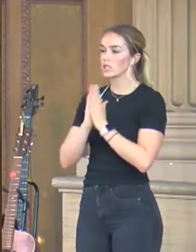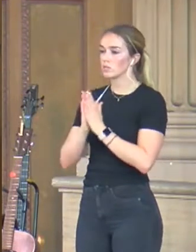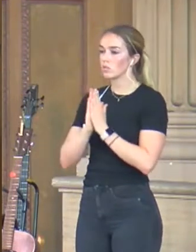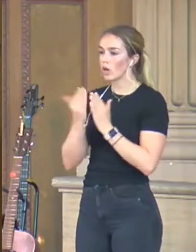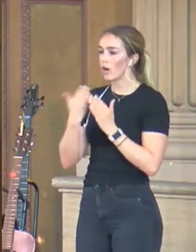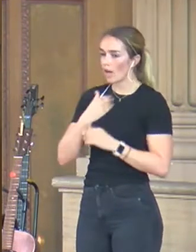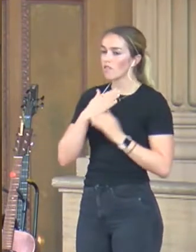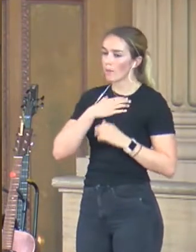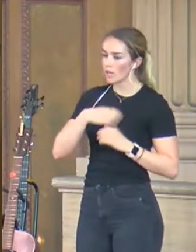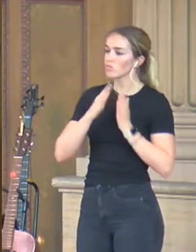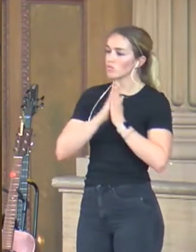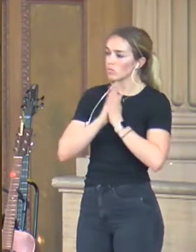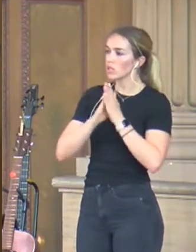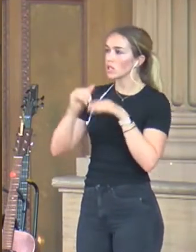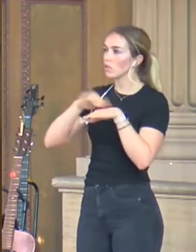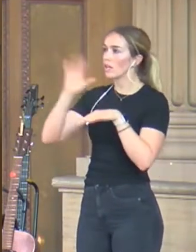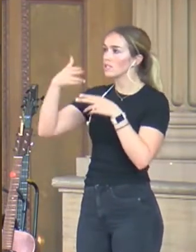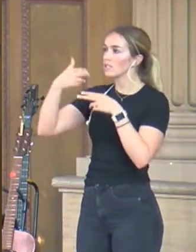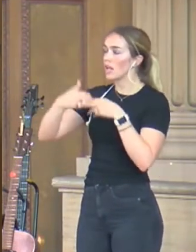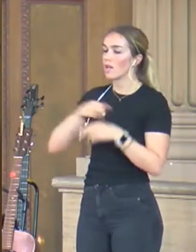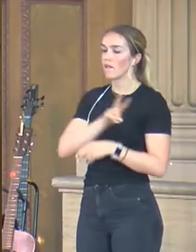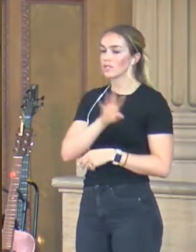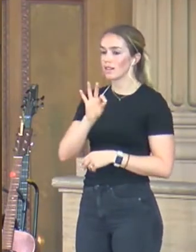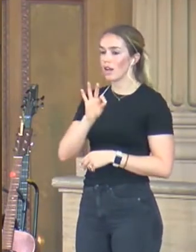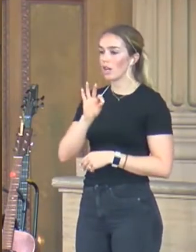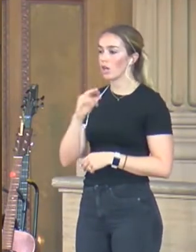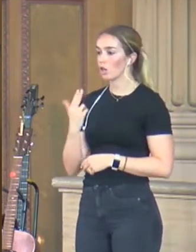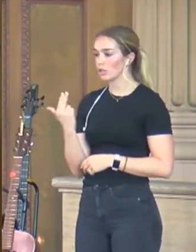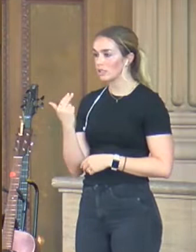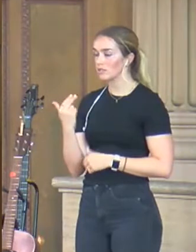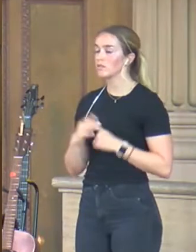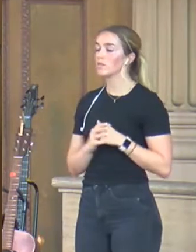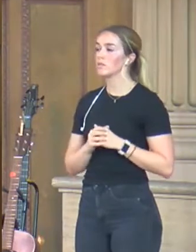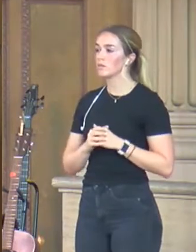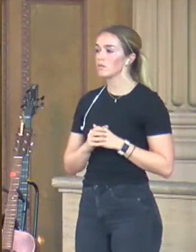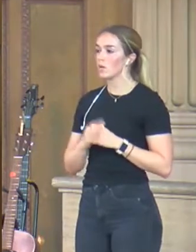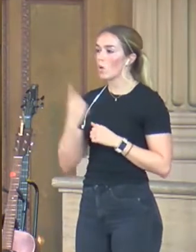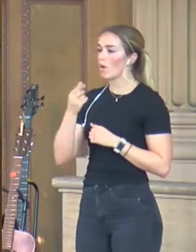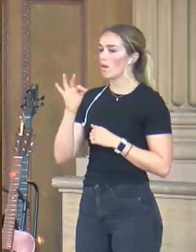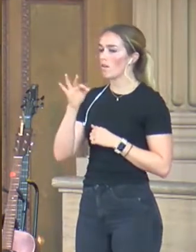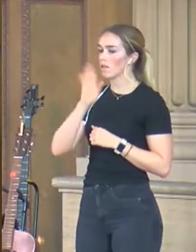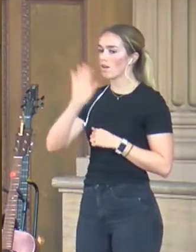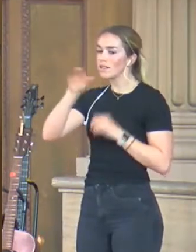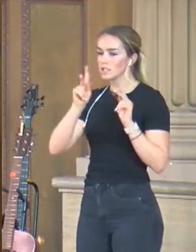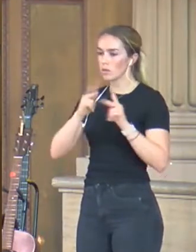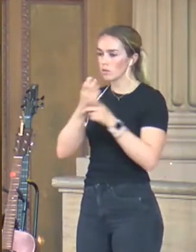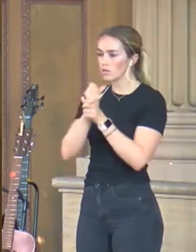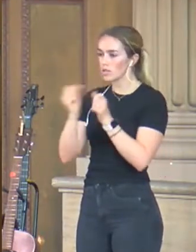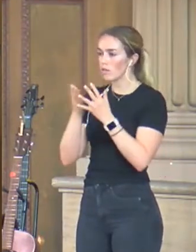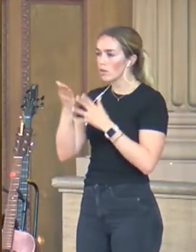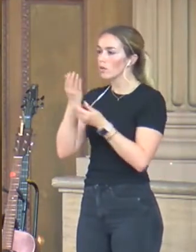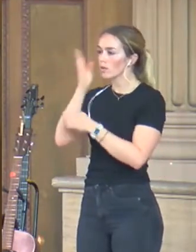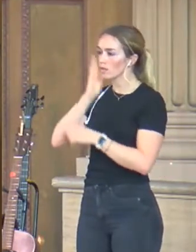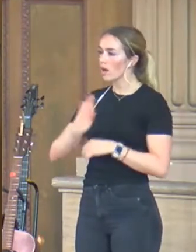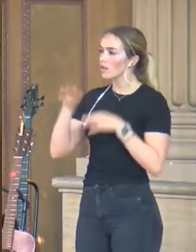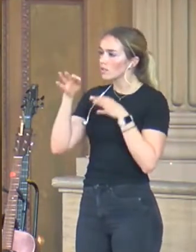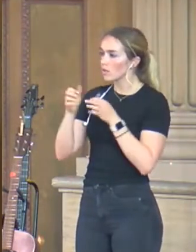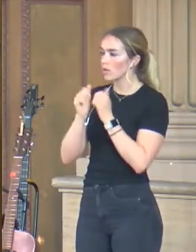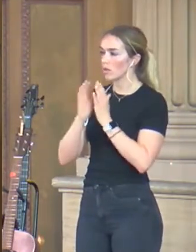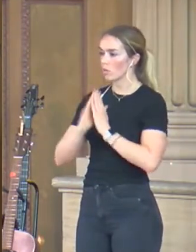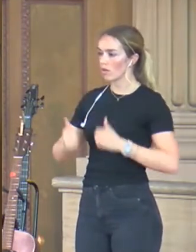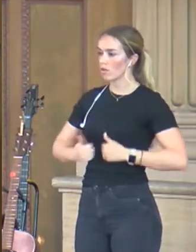passion. He's crying out in prayer in verses 9 and 13. So he's one of God's people. He's saved by God. He's faithful in his